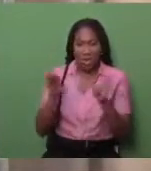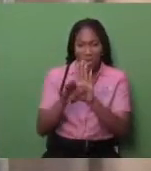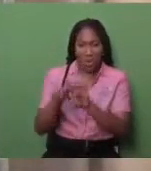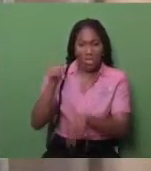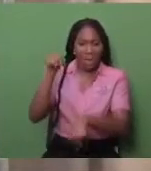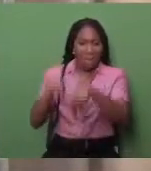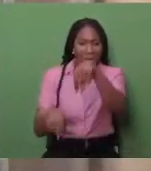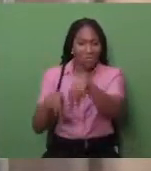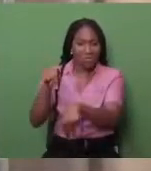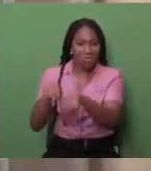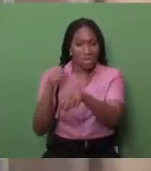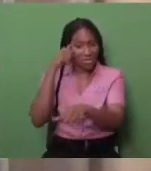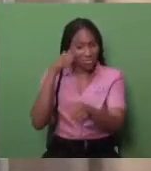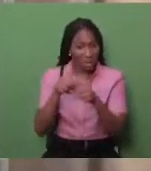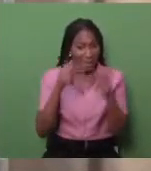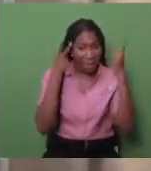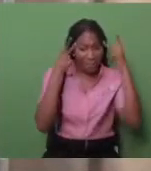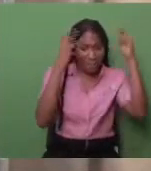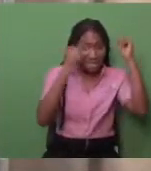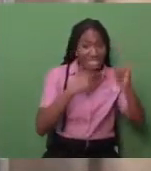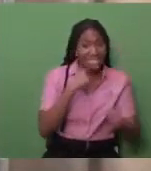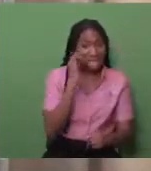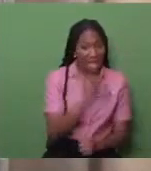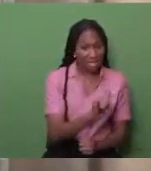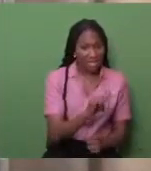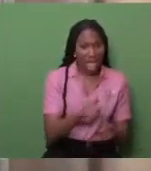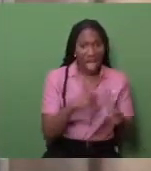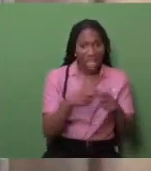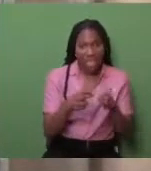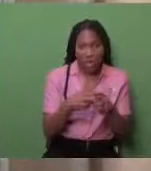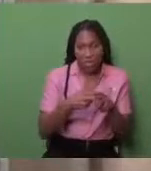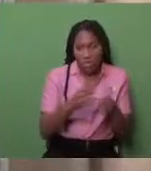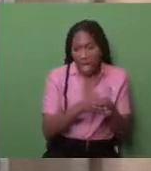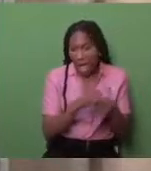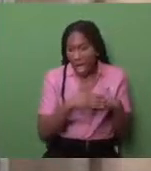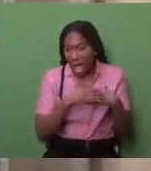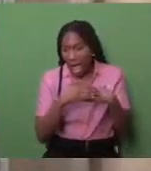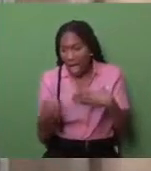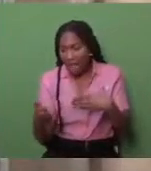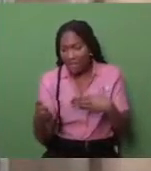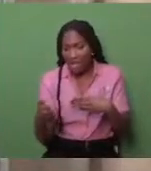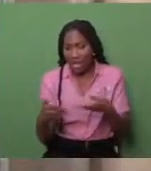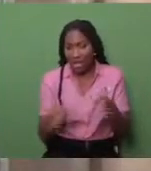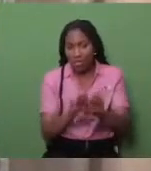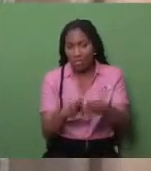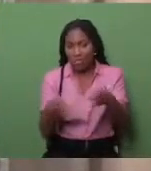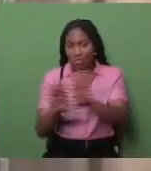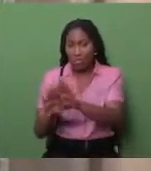Minister. And shortly thereafter, all, closed down